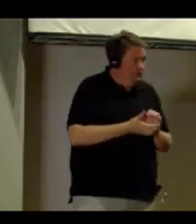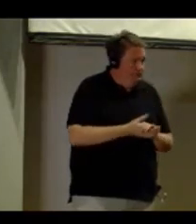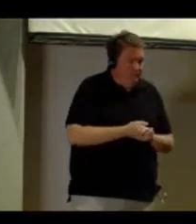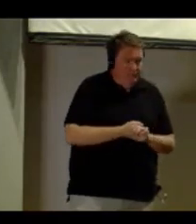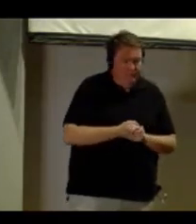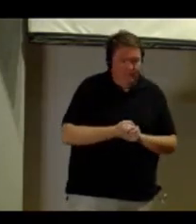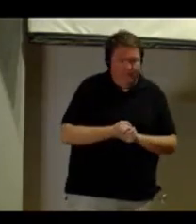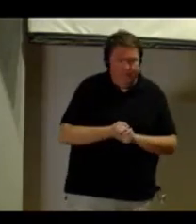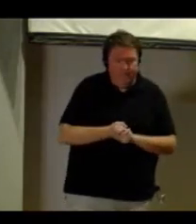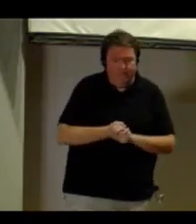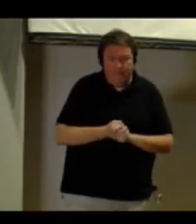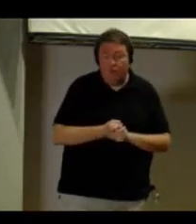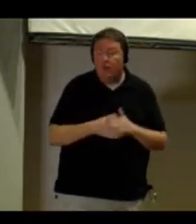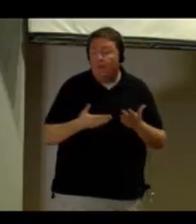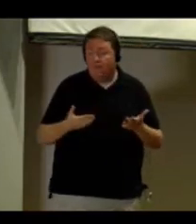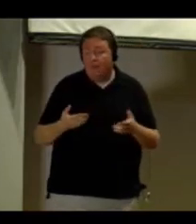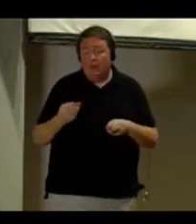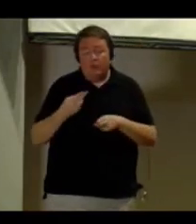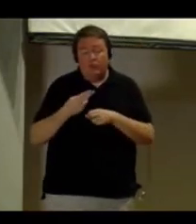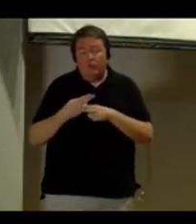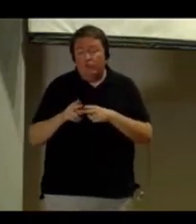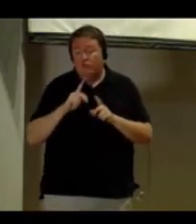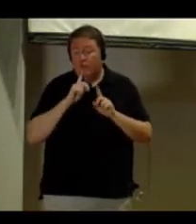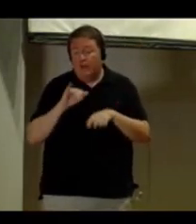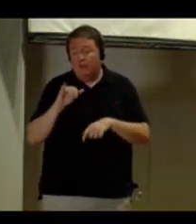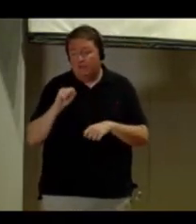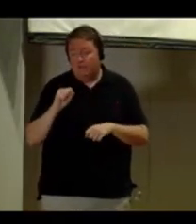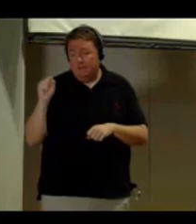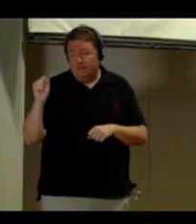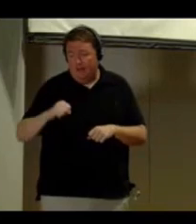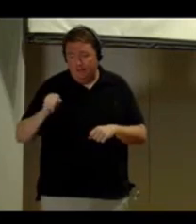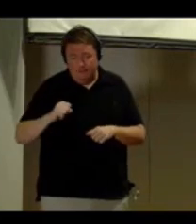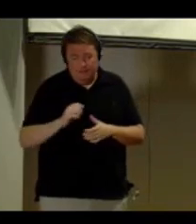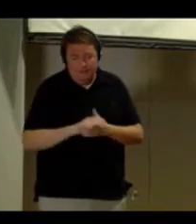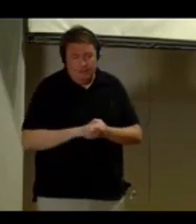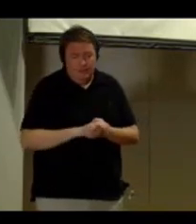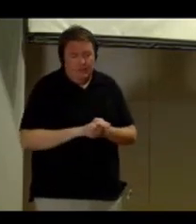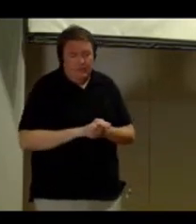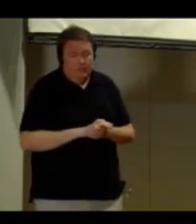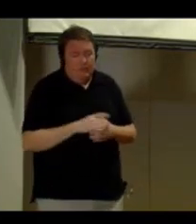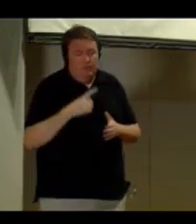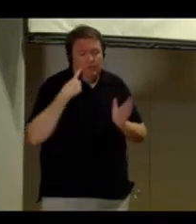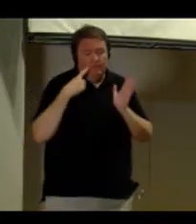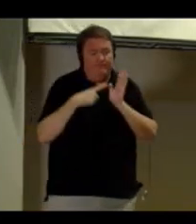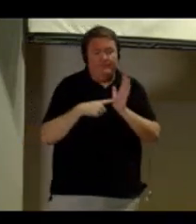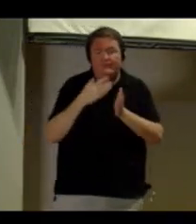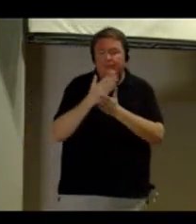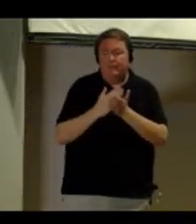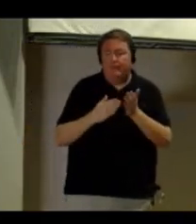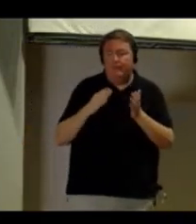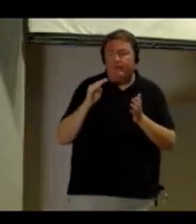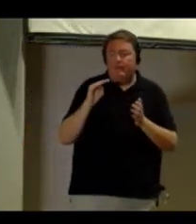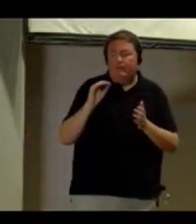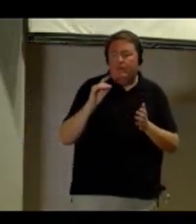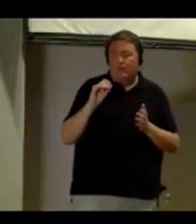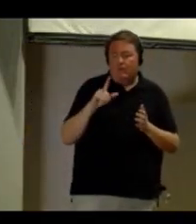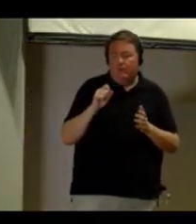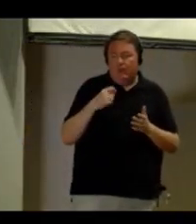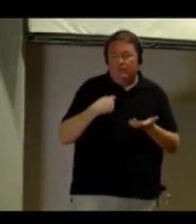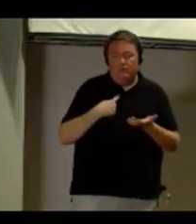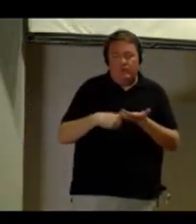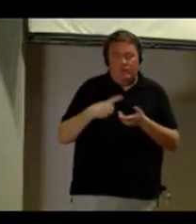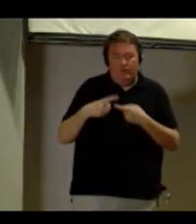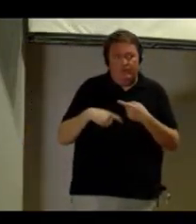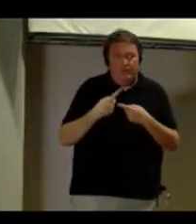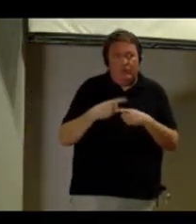It's a good question. So the short answer is yes. So, for example, some of the models I was talking about there are now used